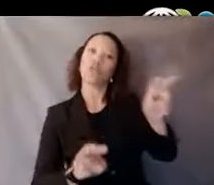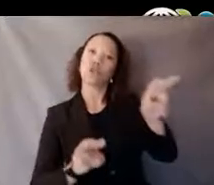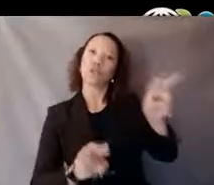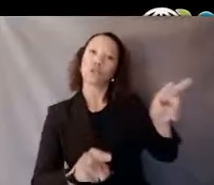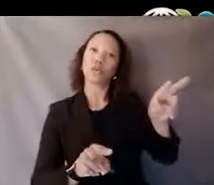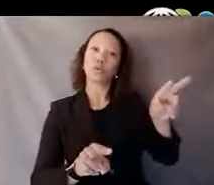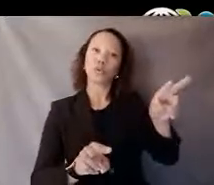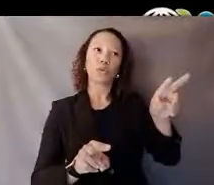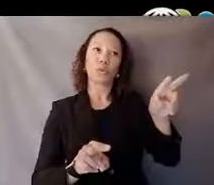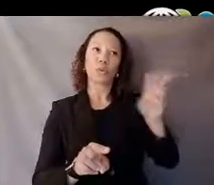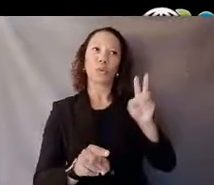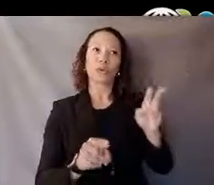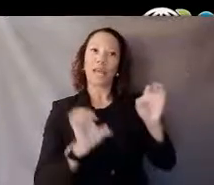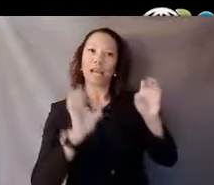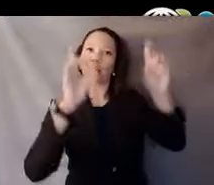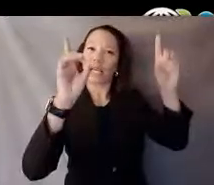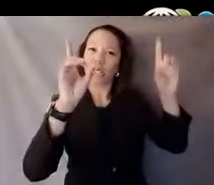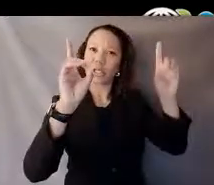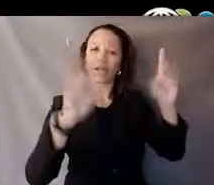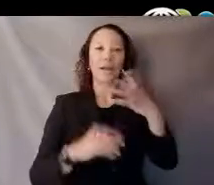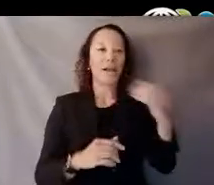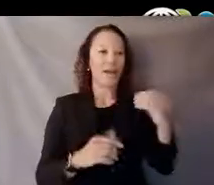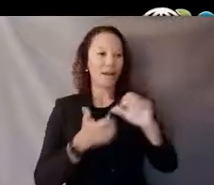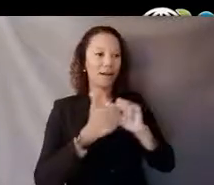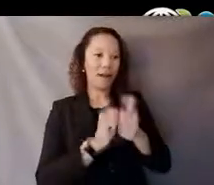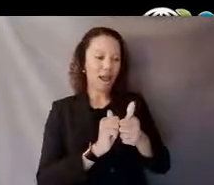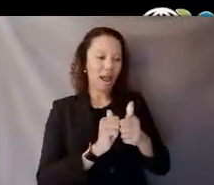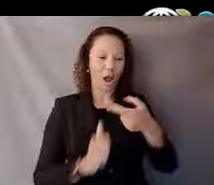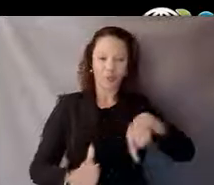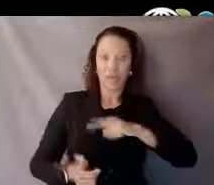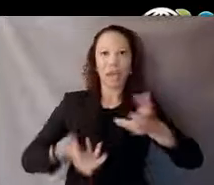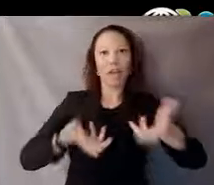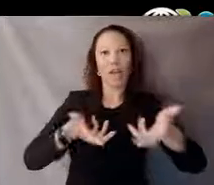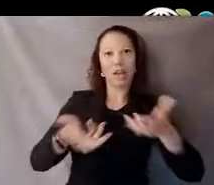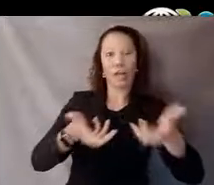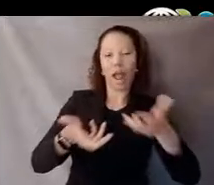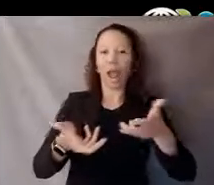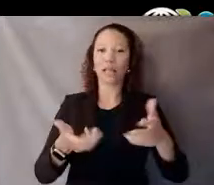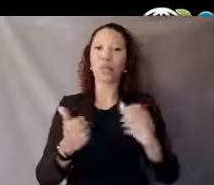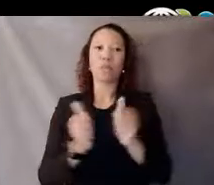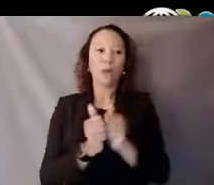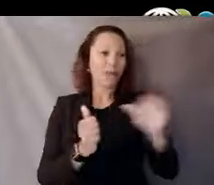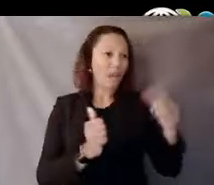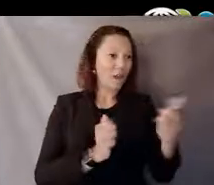in terms of education and how we are interacting as people, not only just,